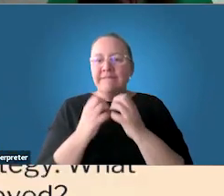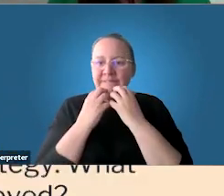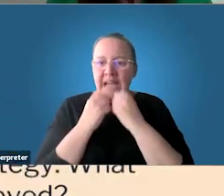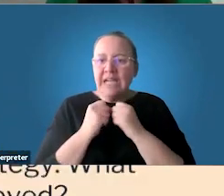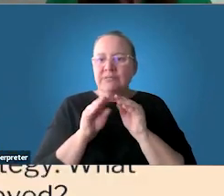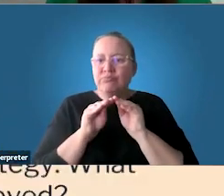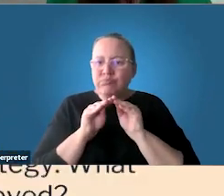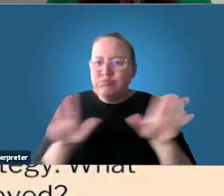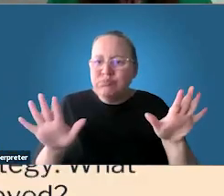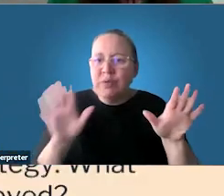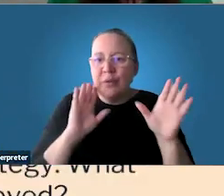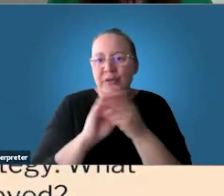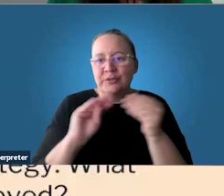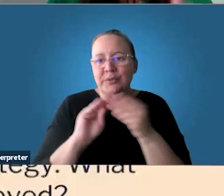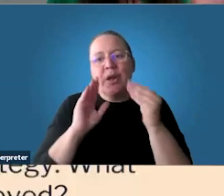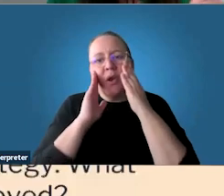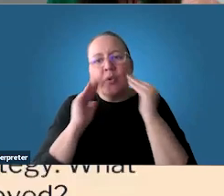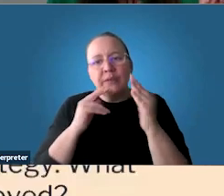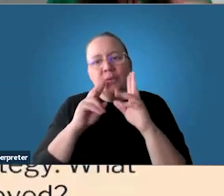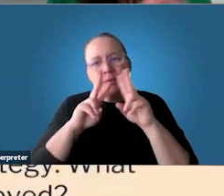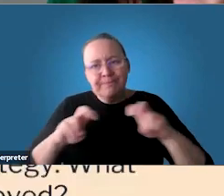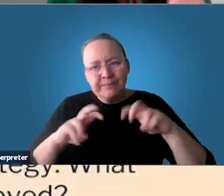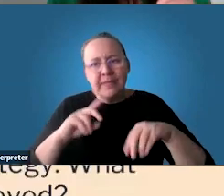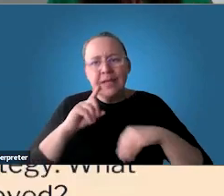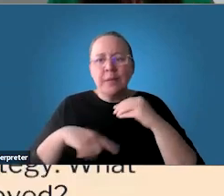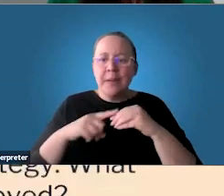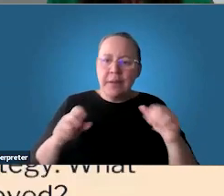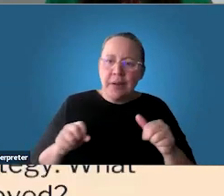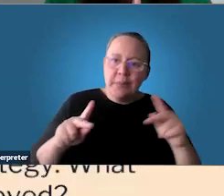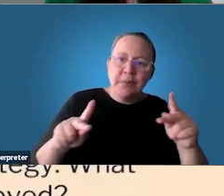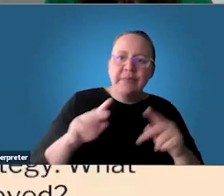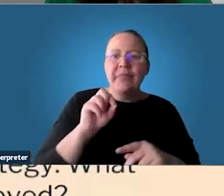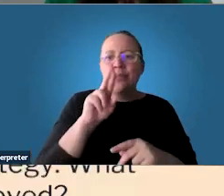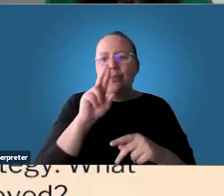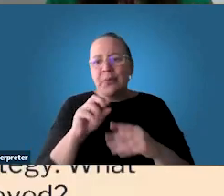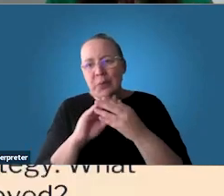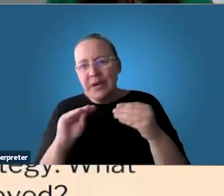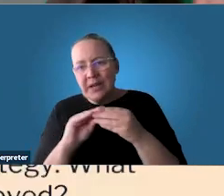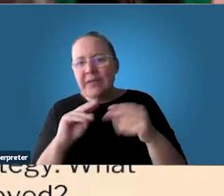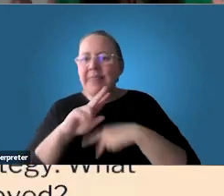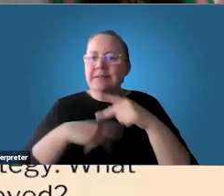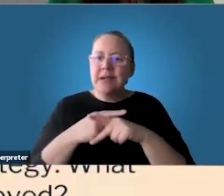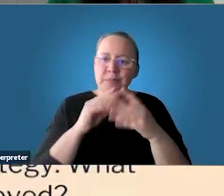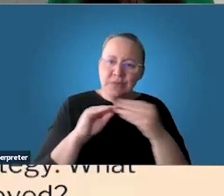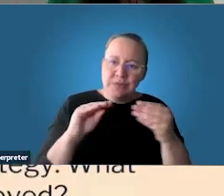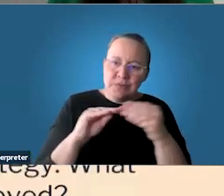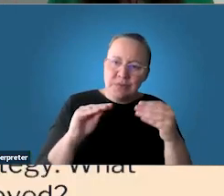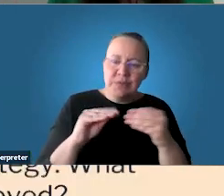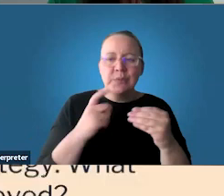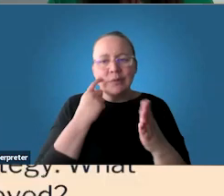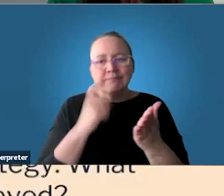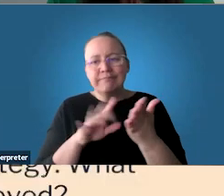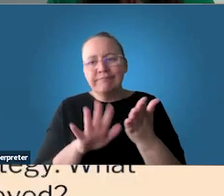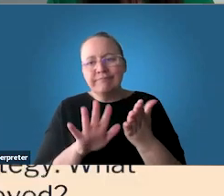our stories. And then we hope that you'll dig into the narrative areas of opportunities, the core narratives, and the types of stories that we want to be seeing in the